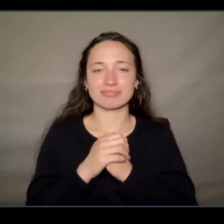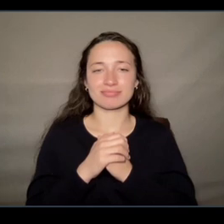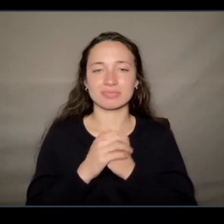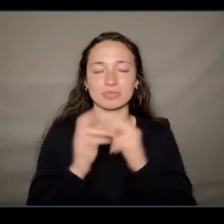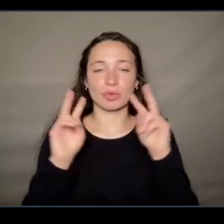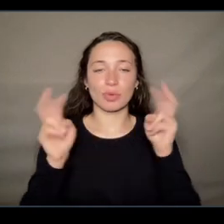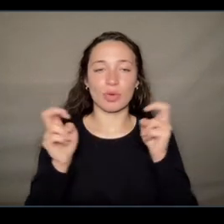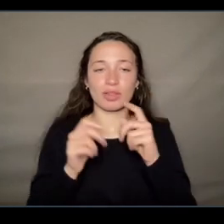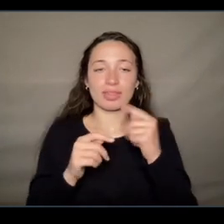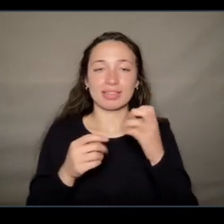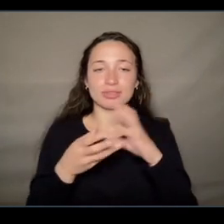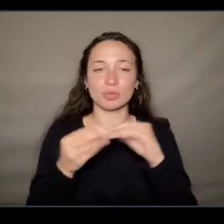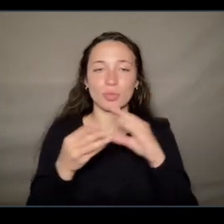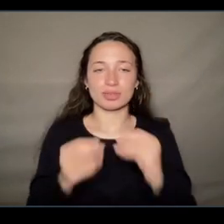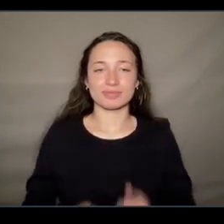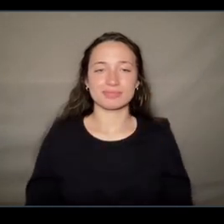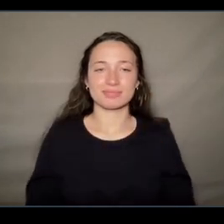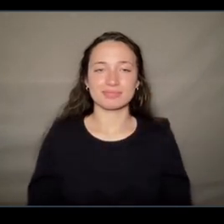It's called The Story.